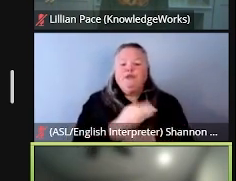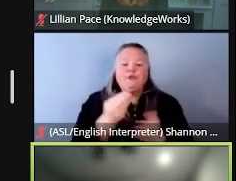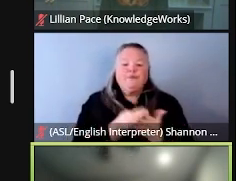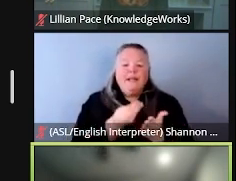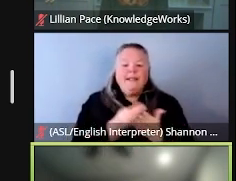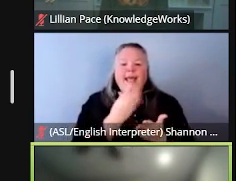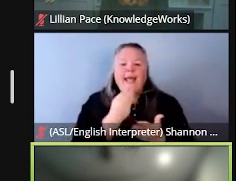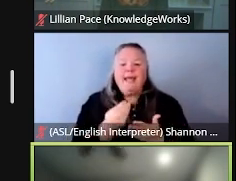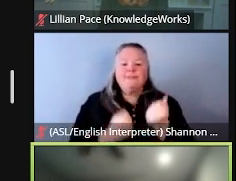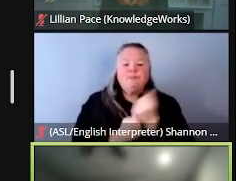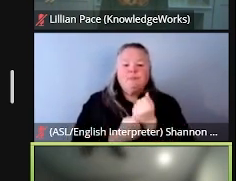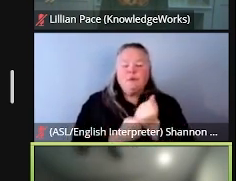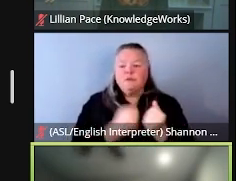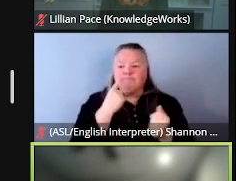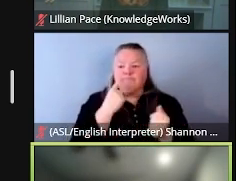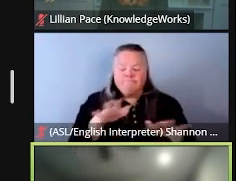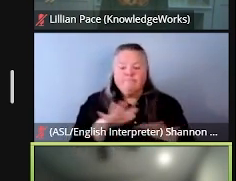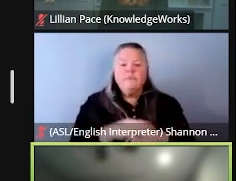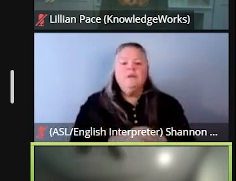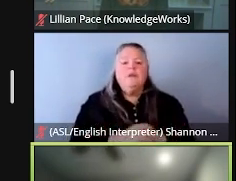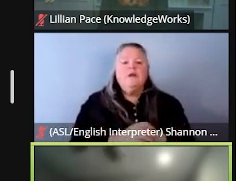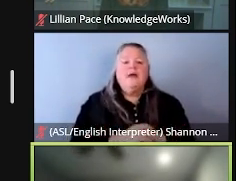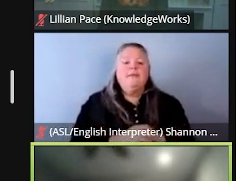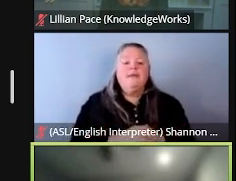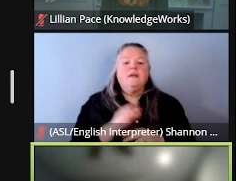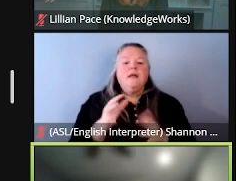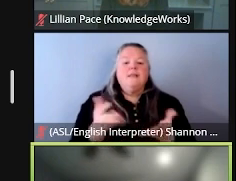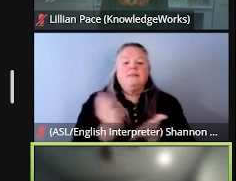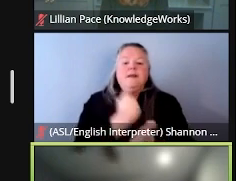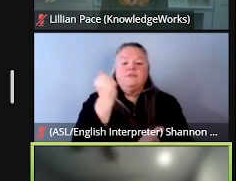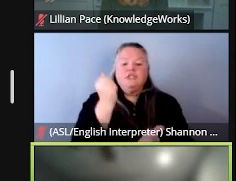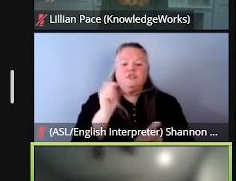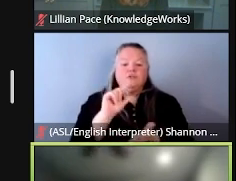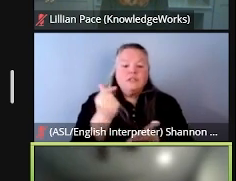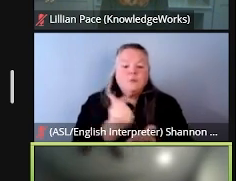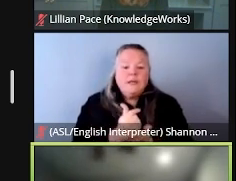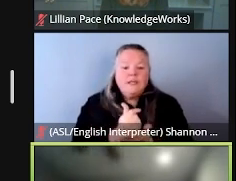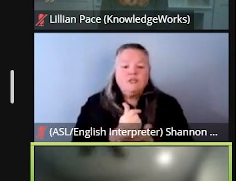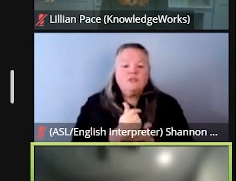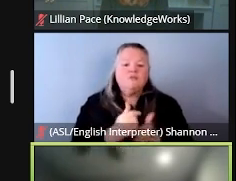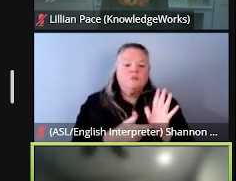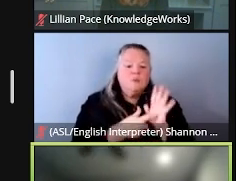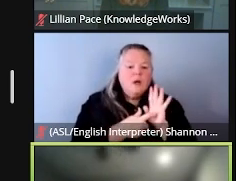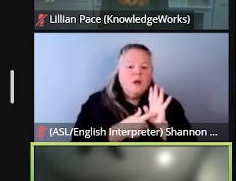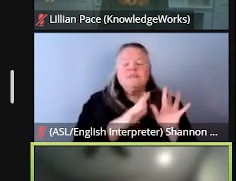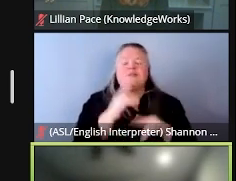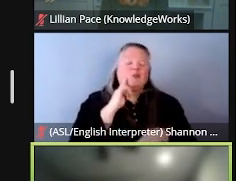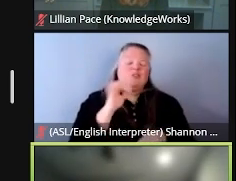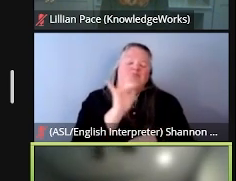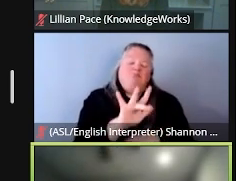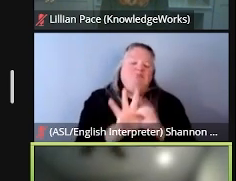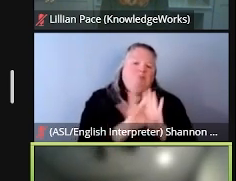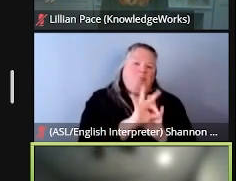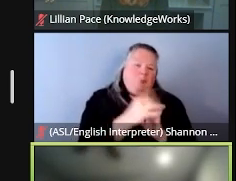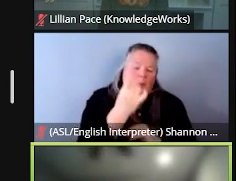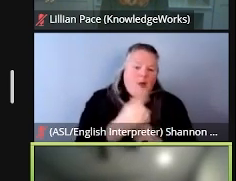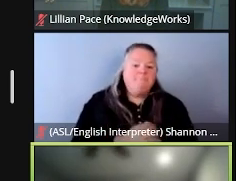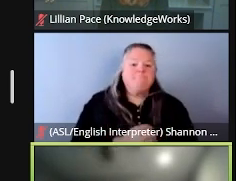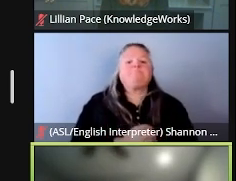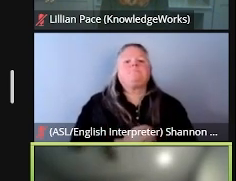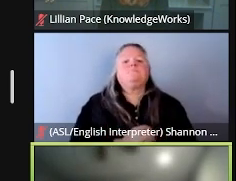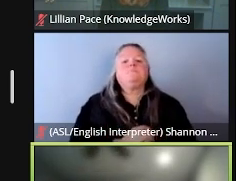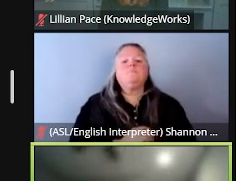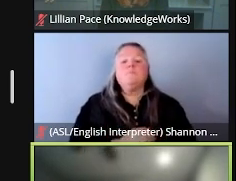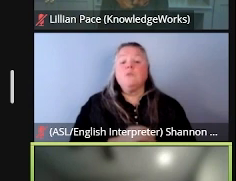flexibilities, credentialing learning, and then rethinking teacher certification and professional development. So just clicking on one of these areas, for example, creating portraits